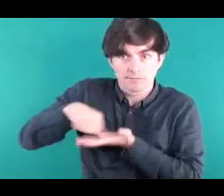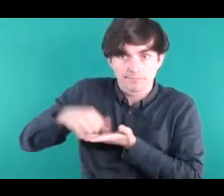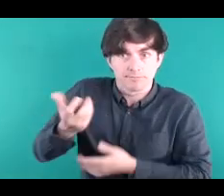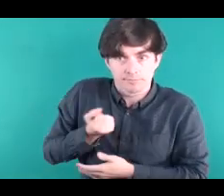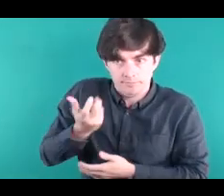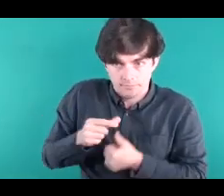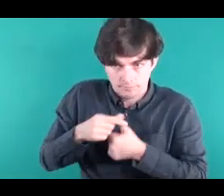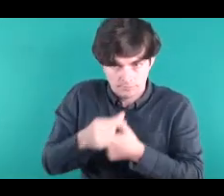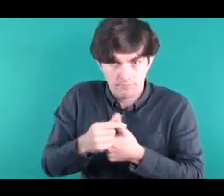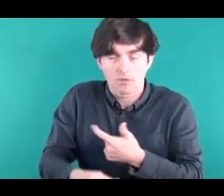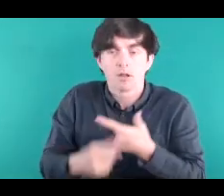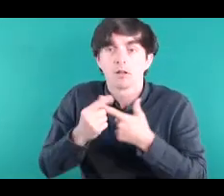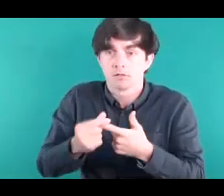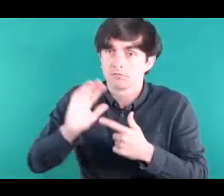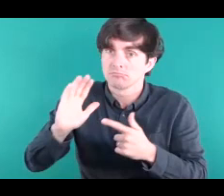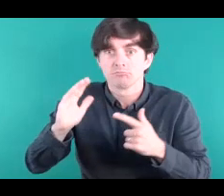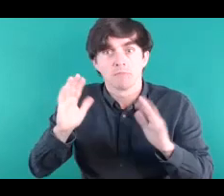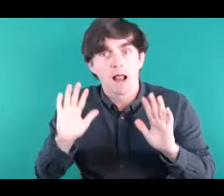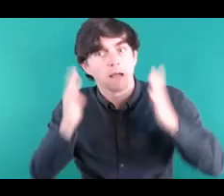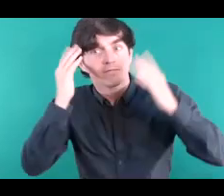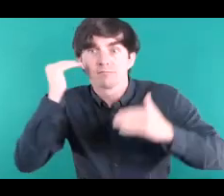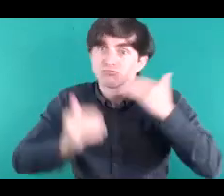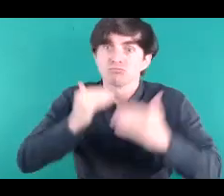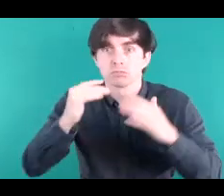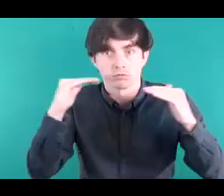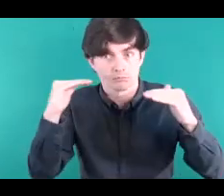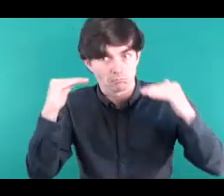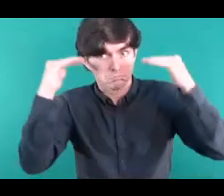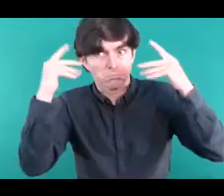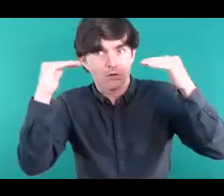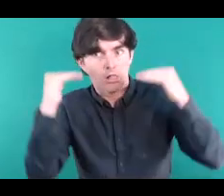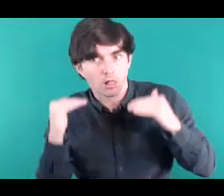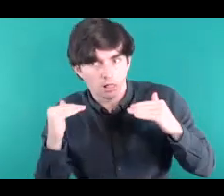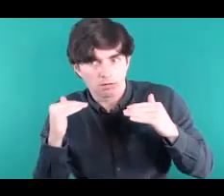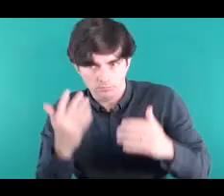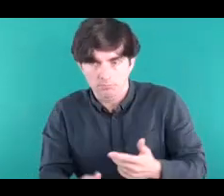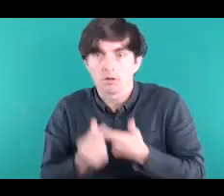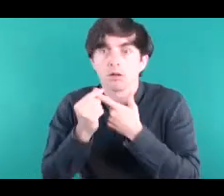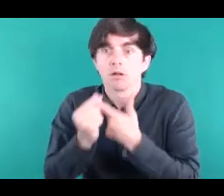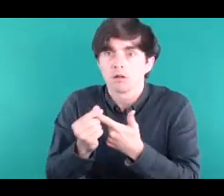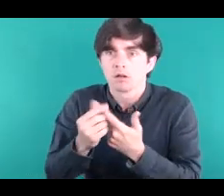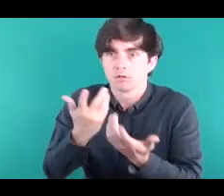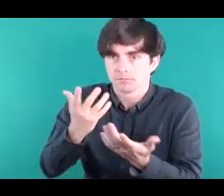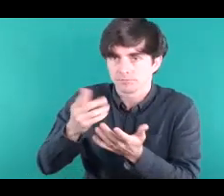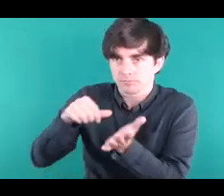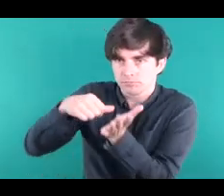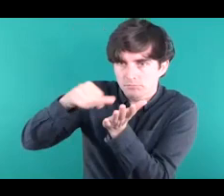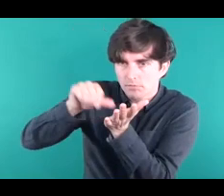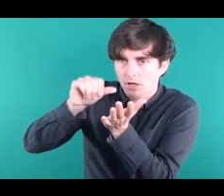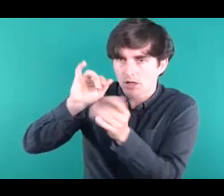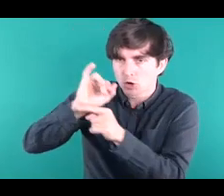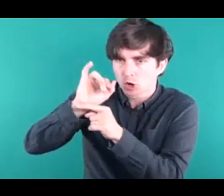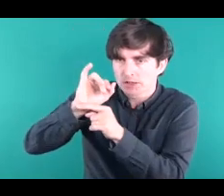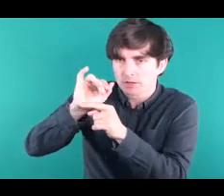one would be coverage of disability-related costs, including access to support services. And the last point would